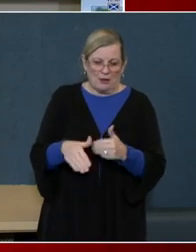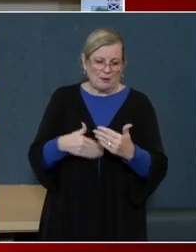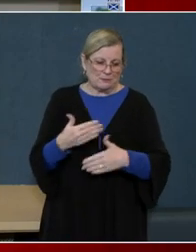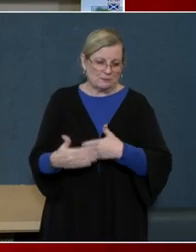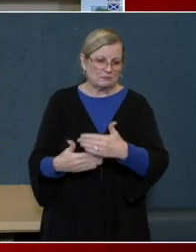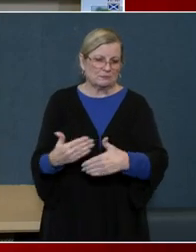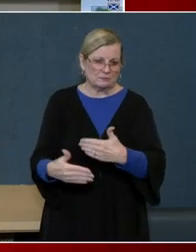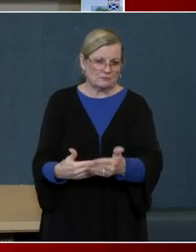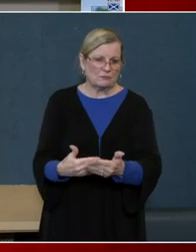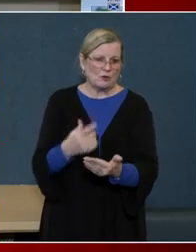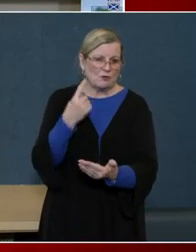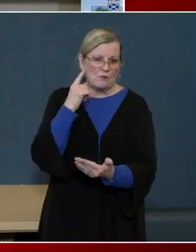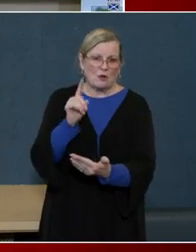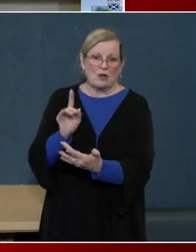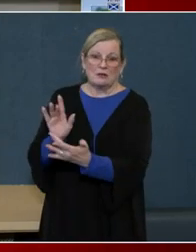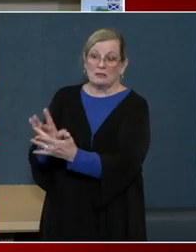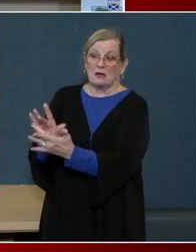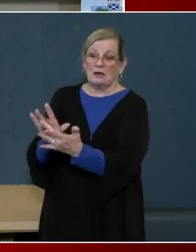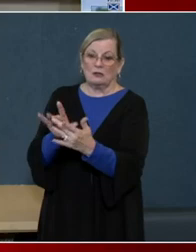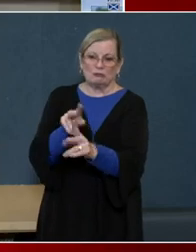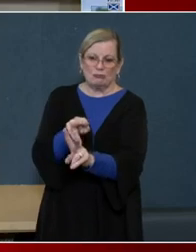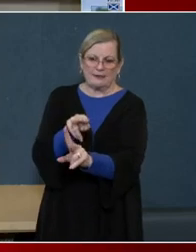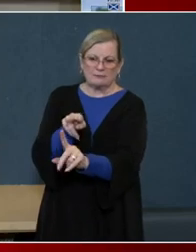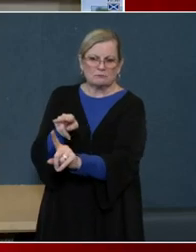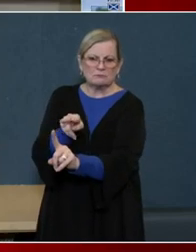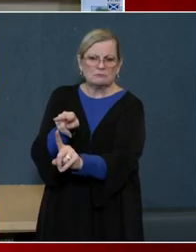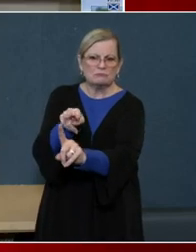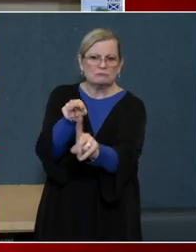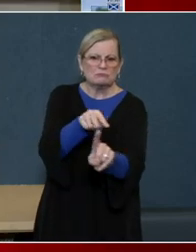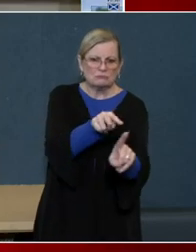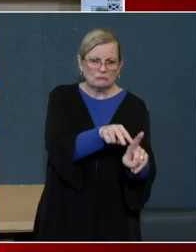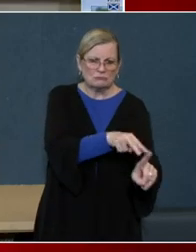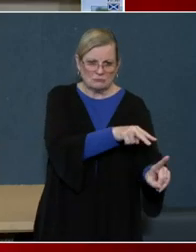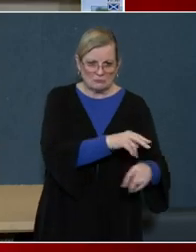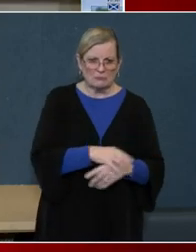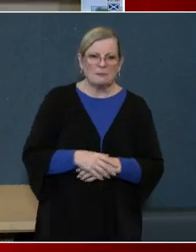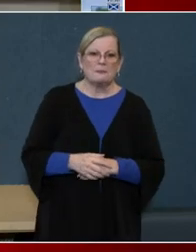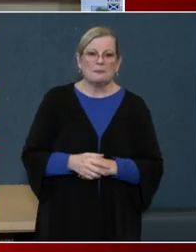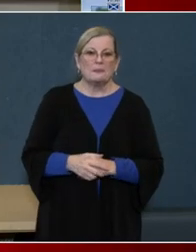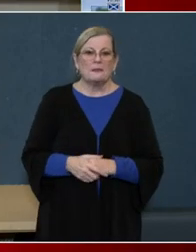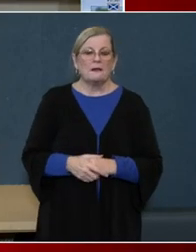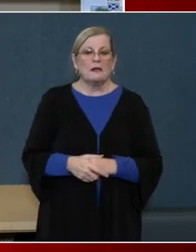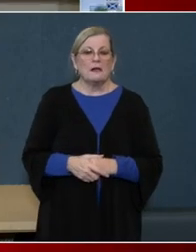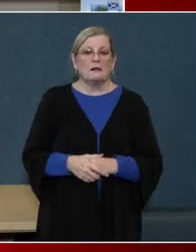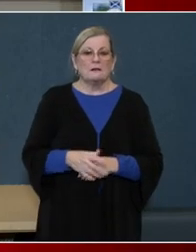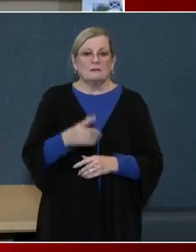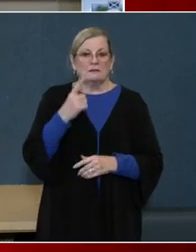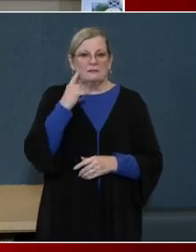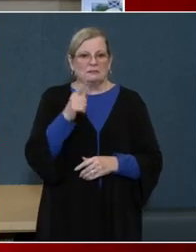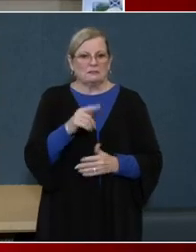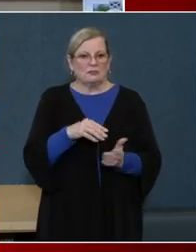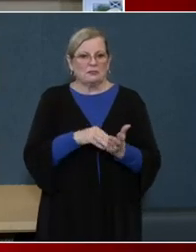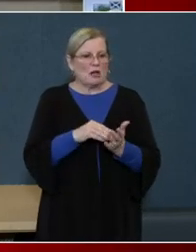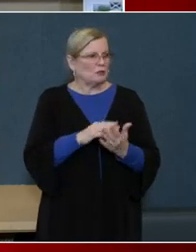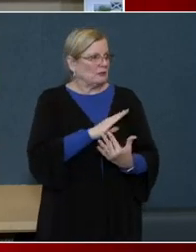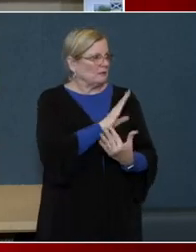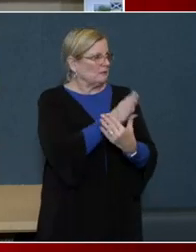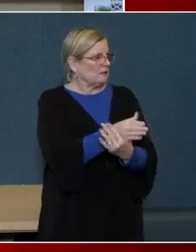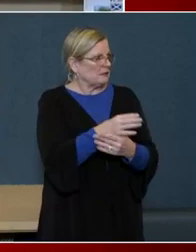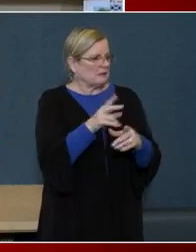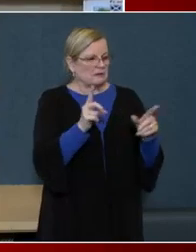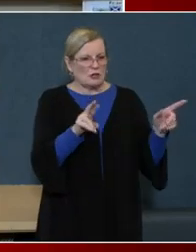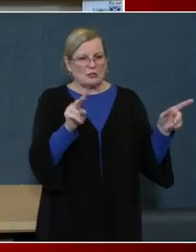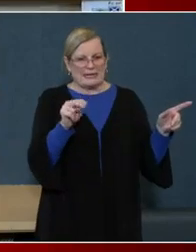for contact tracing. And their goals for contact tracing are what? Within complete an interview within 3 days.